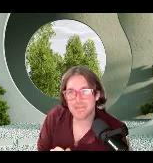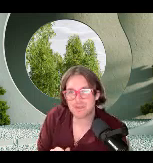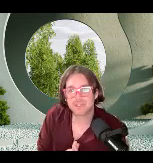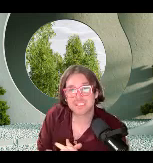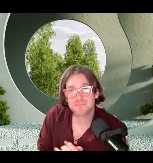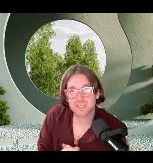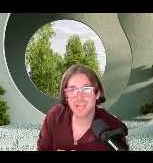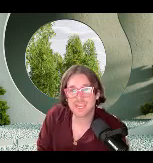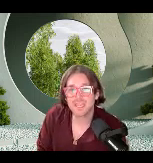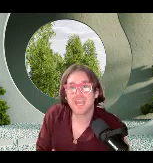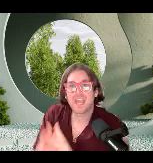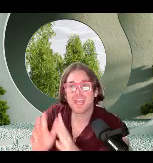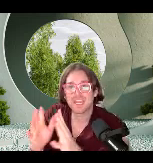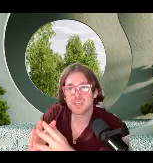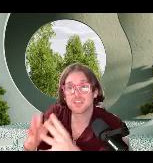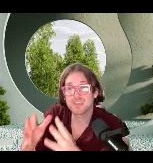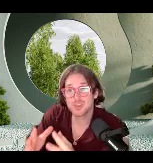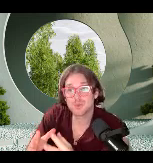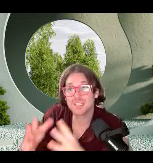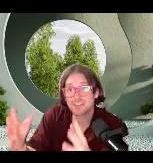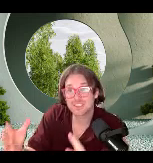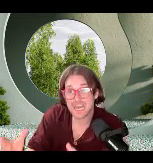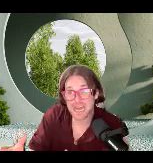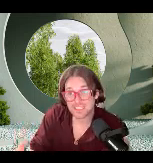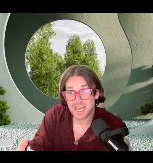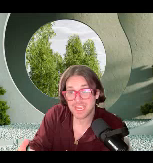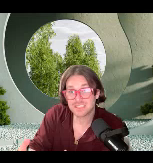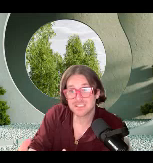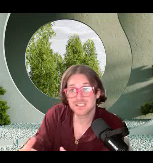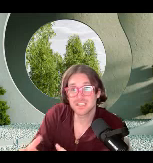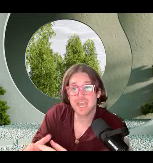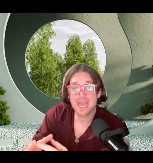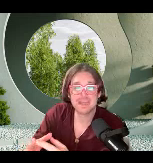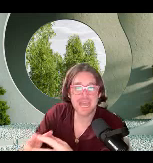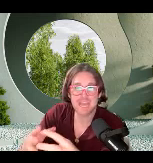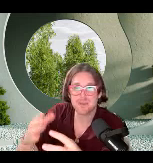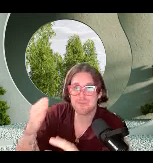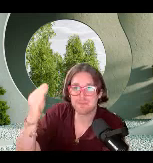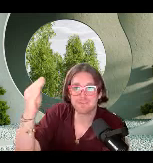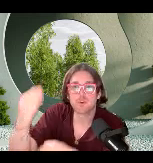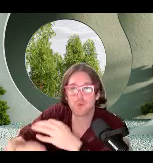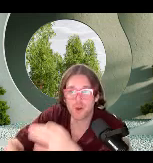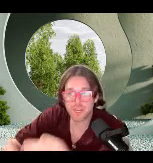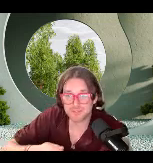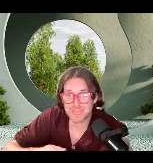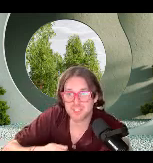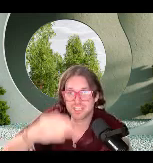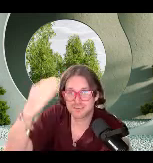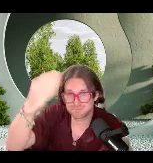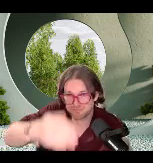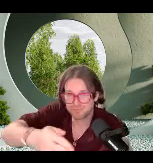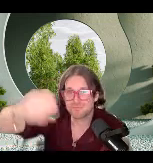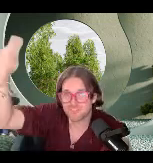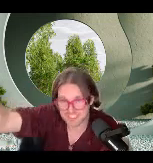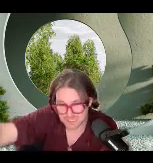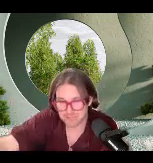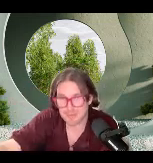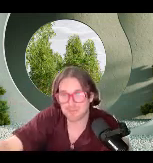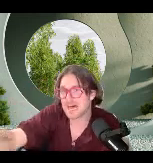alt text, I would put something like an image of the UDL guidelines, and then maybe for more